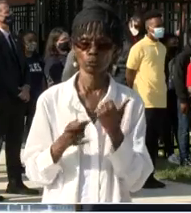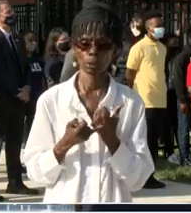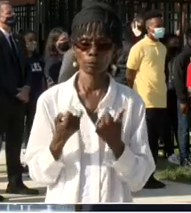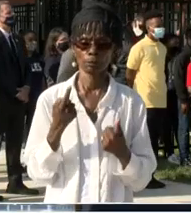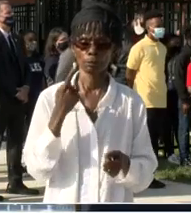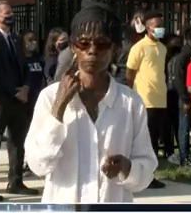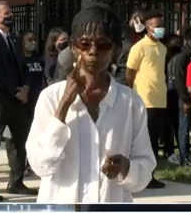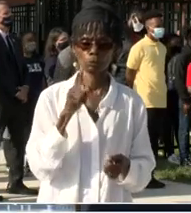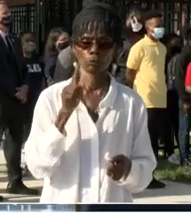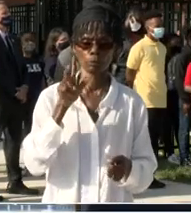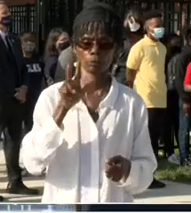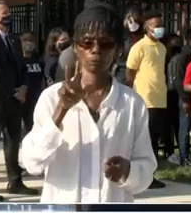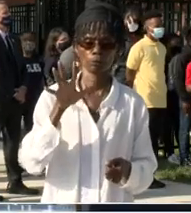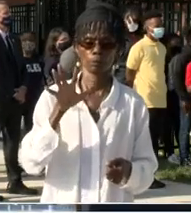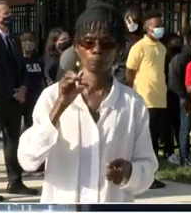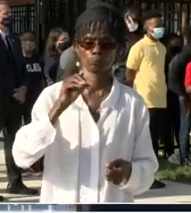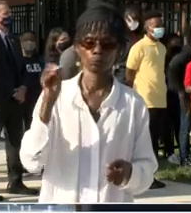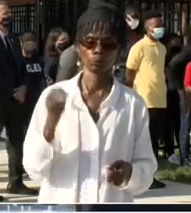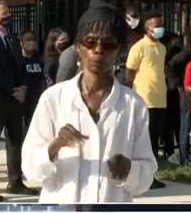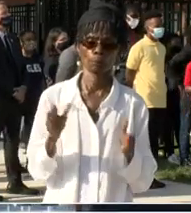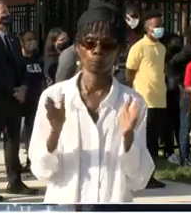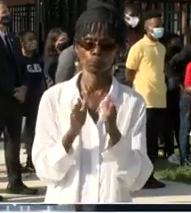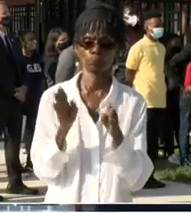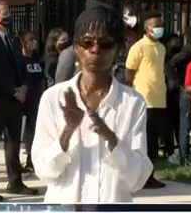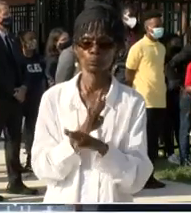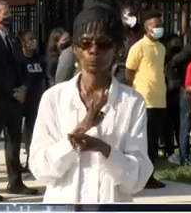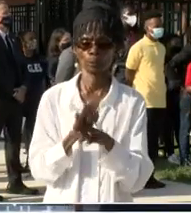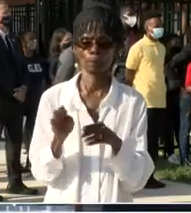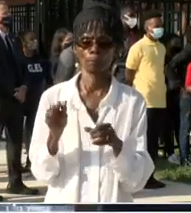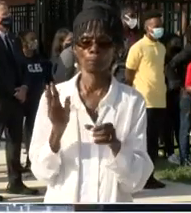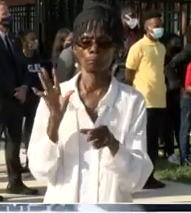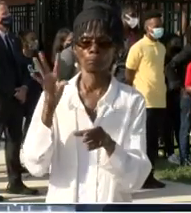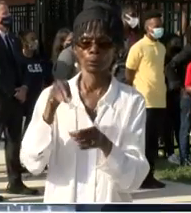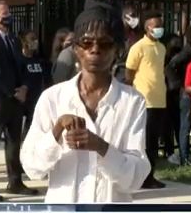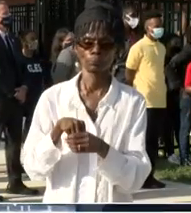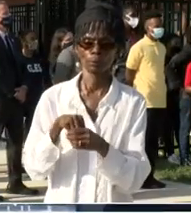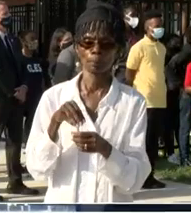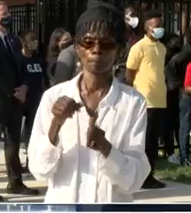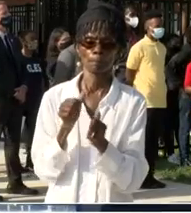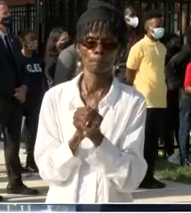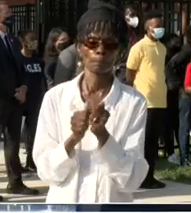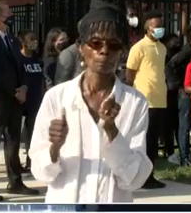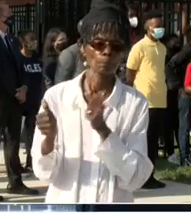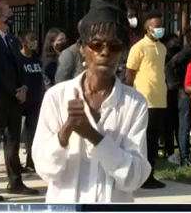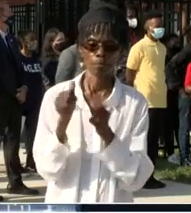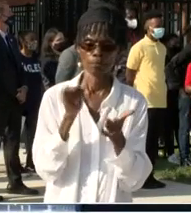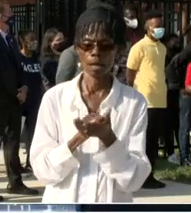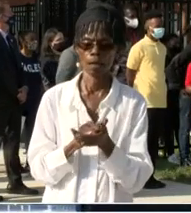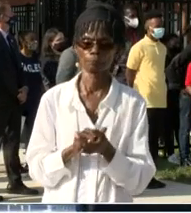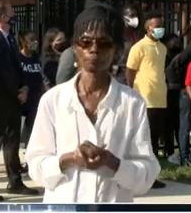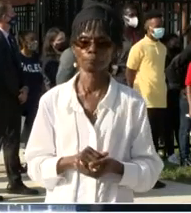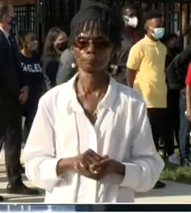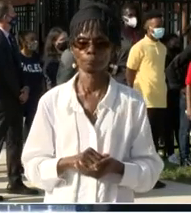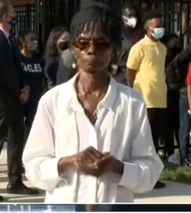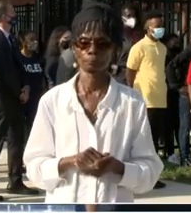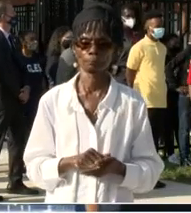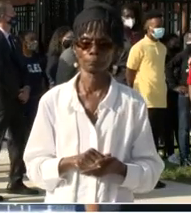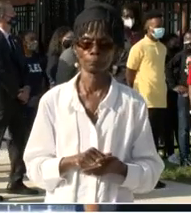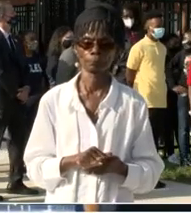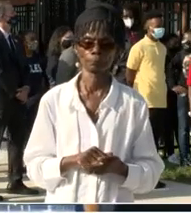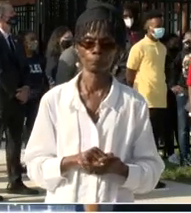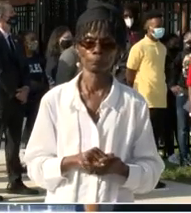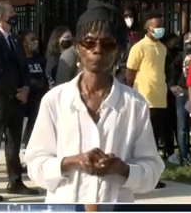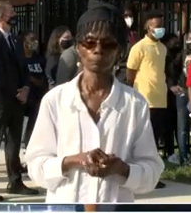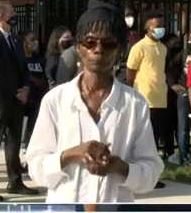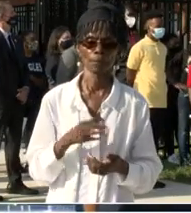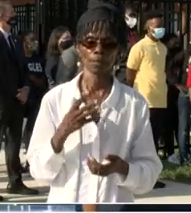business participation. We surpassed that goal. All right. As of Phase 3 completion, the Elliott Hine location obtained